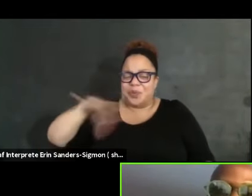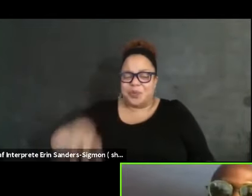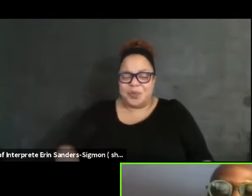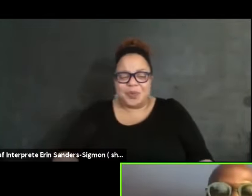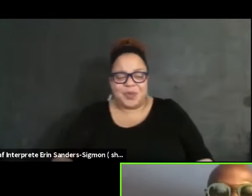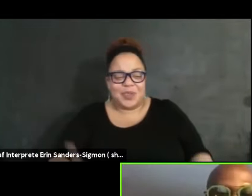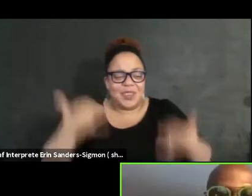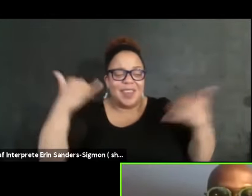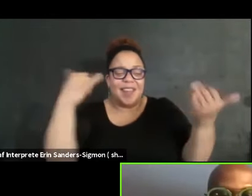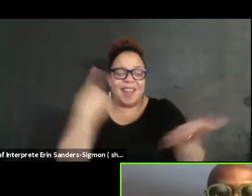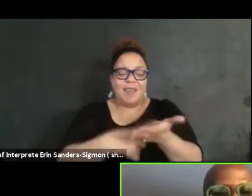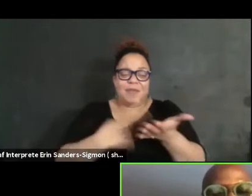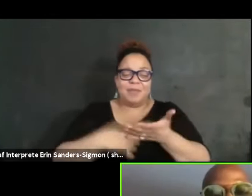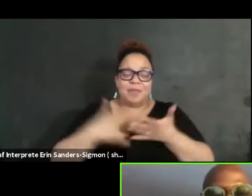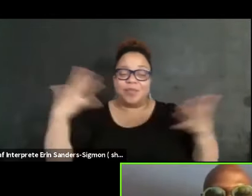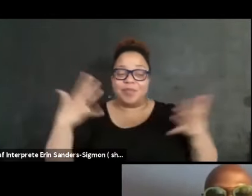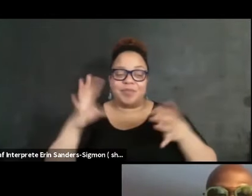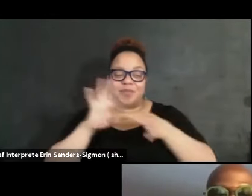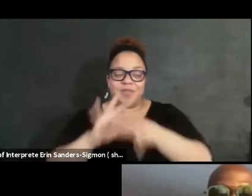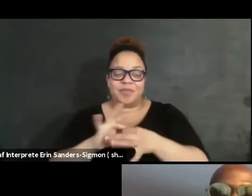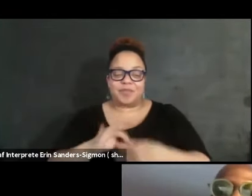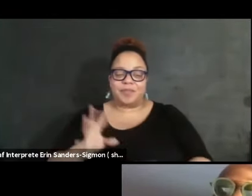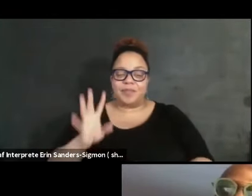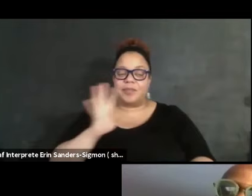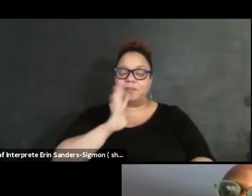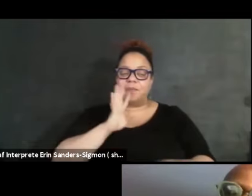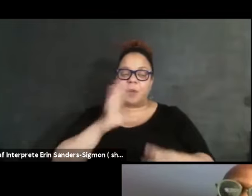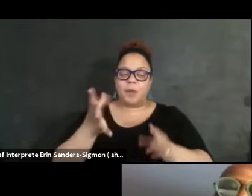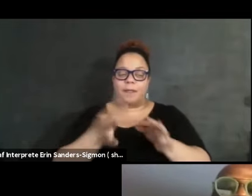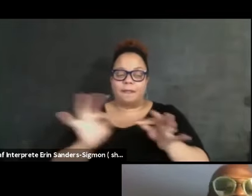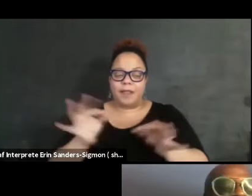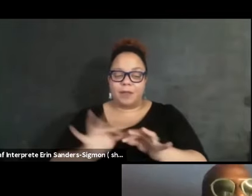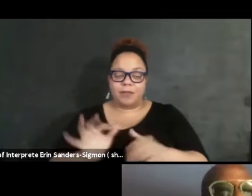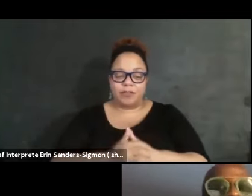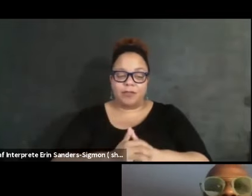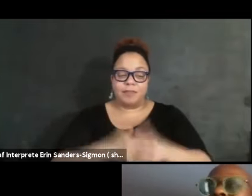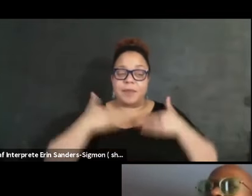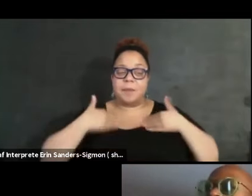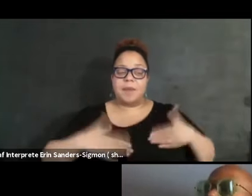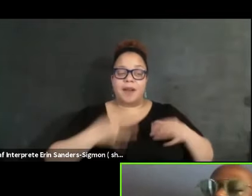between spoken language and body language. Let's talk about